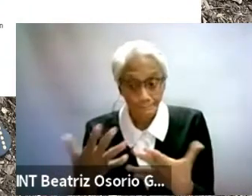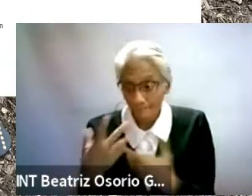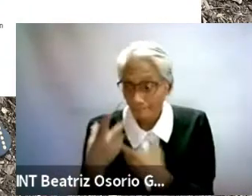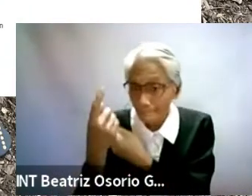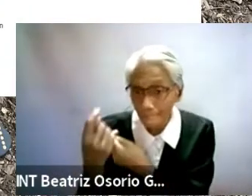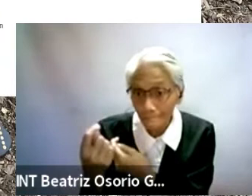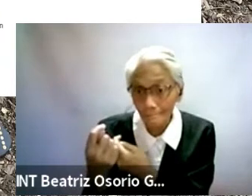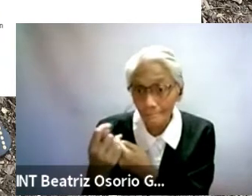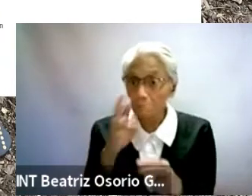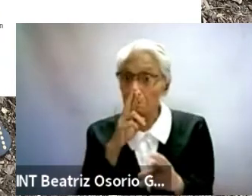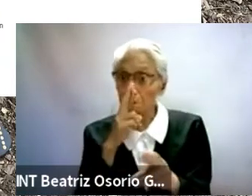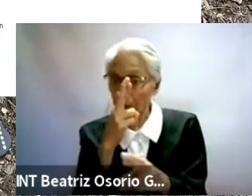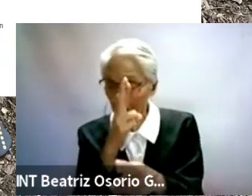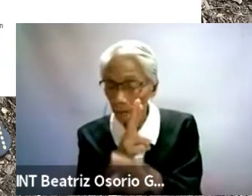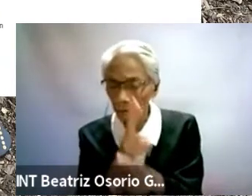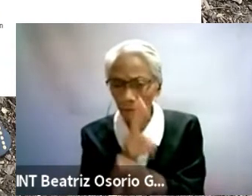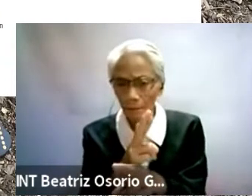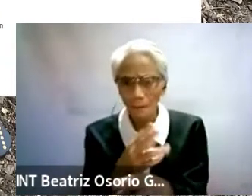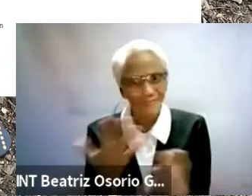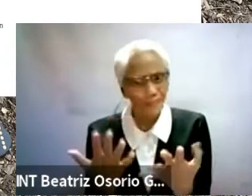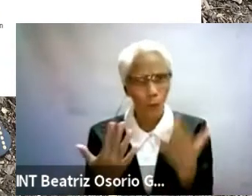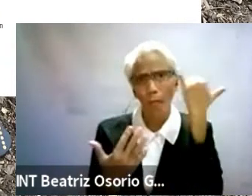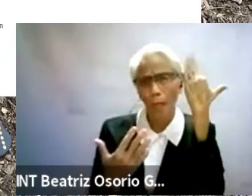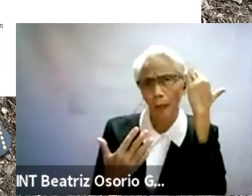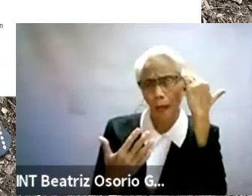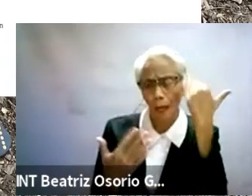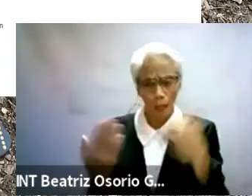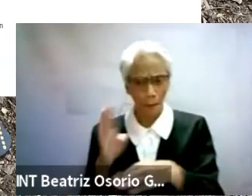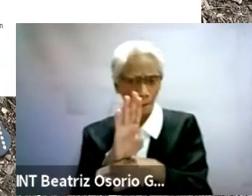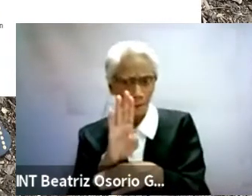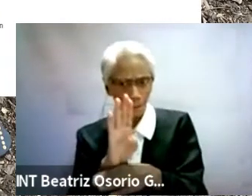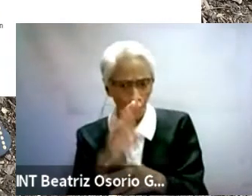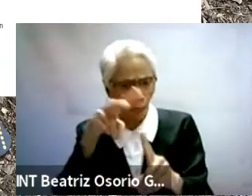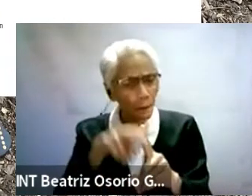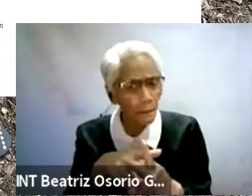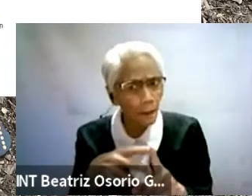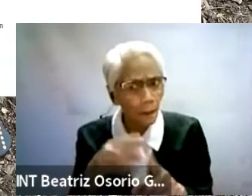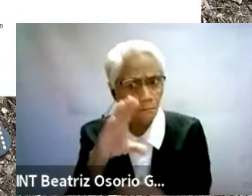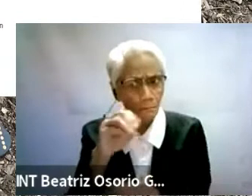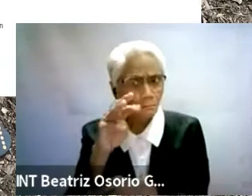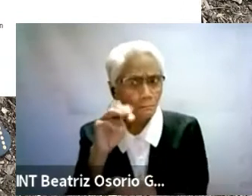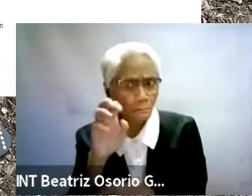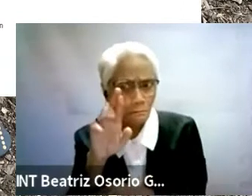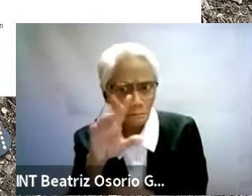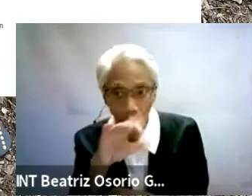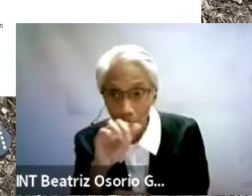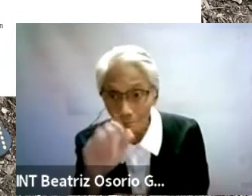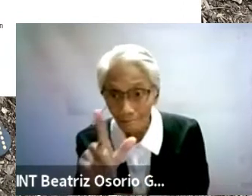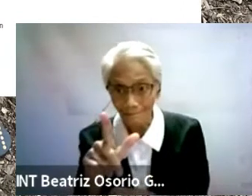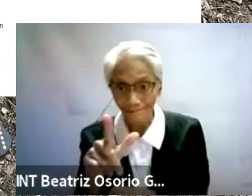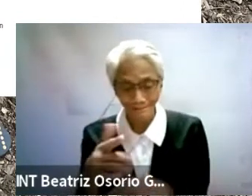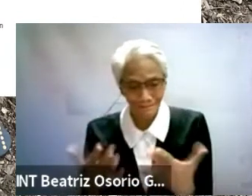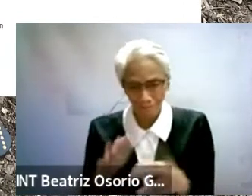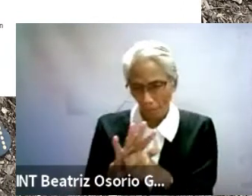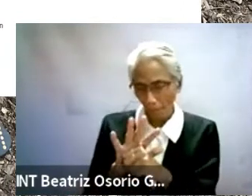a real issue in relation to certain ways in which businesses apply commercial pressure to their